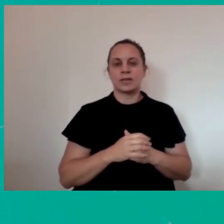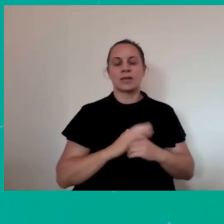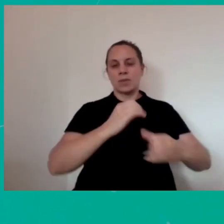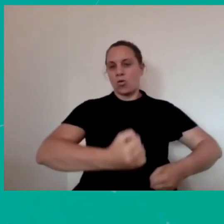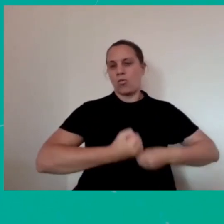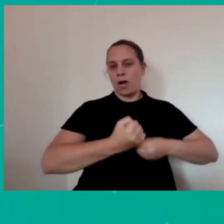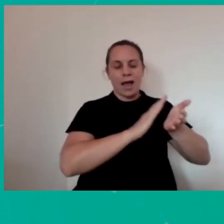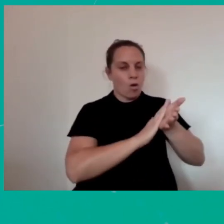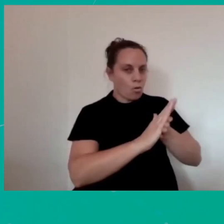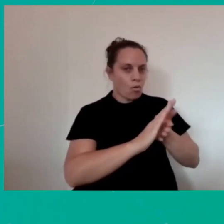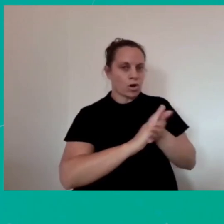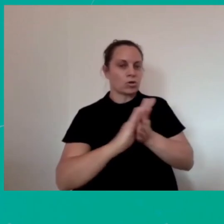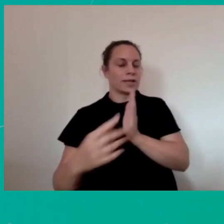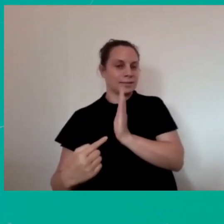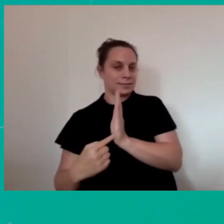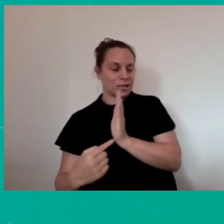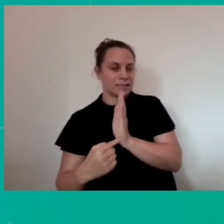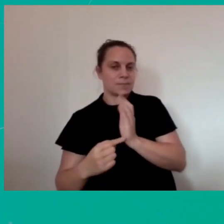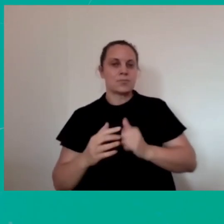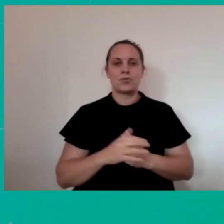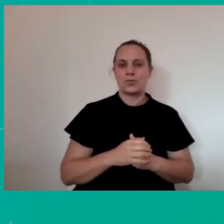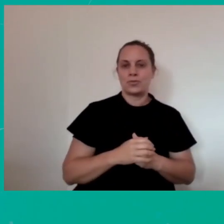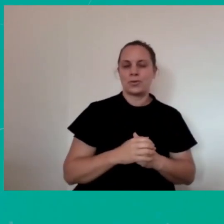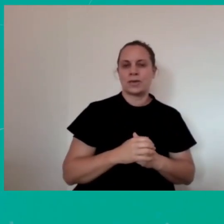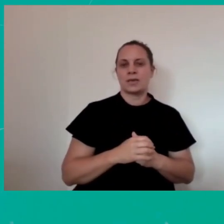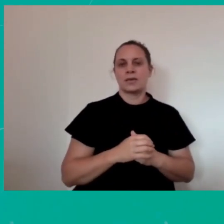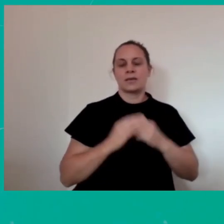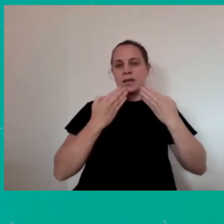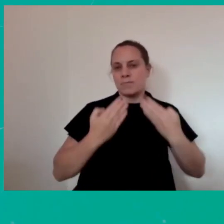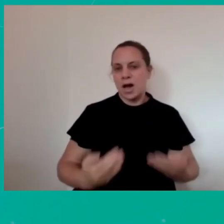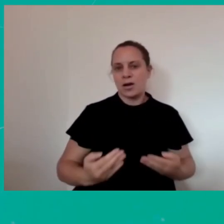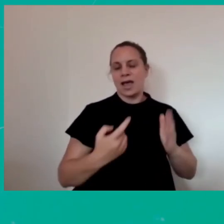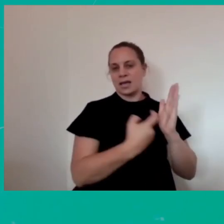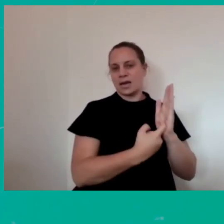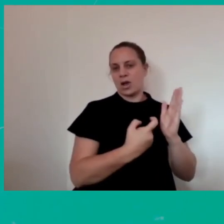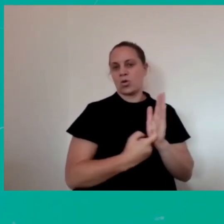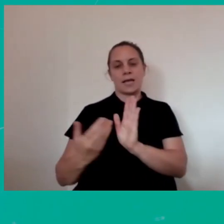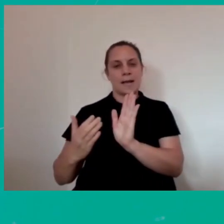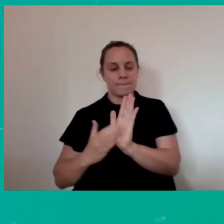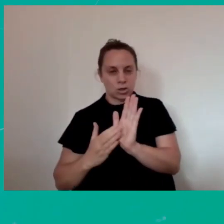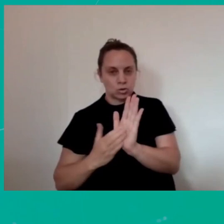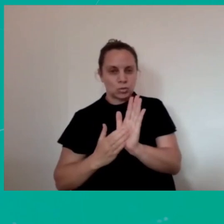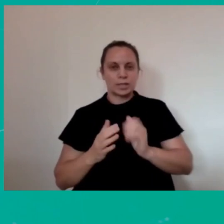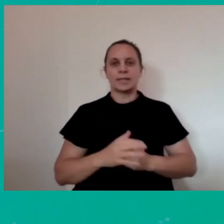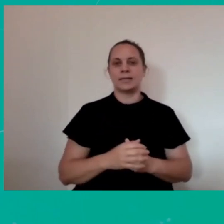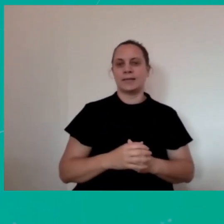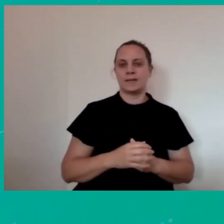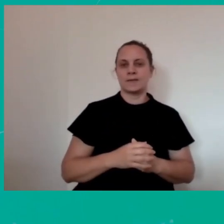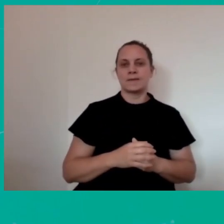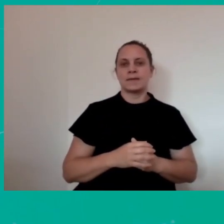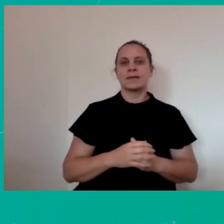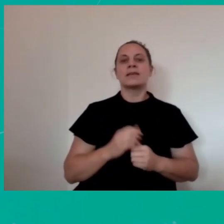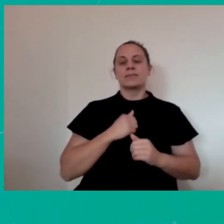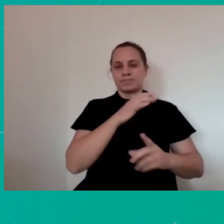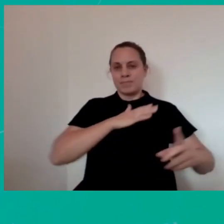temu, ko rāhoi, ko manu tuki ngā marae e tūnei. Tēnei a Ngāti Parau e